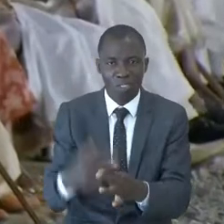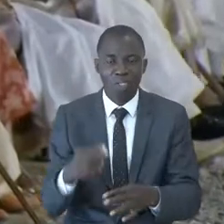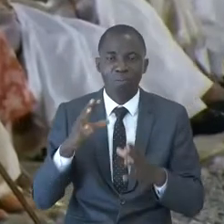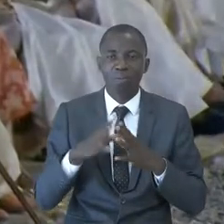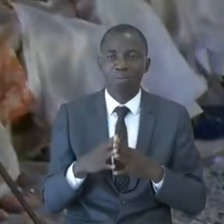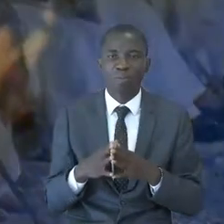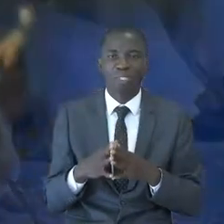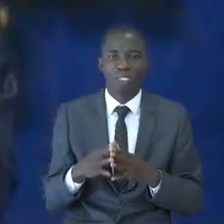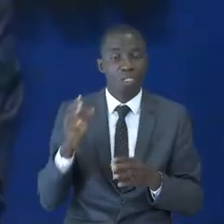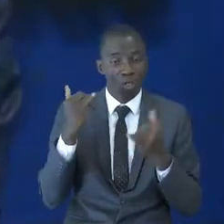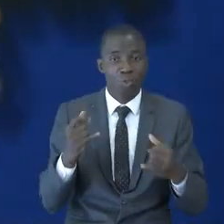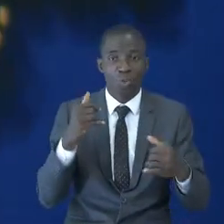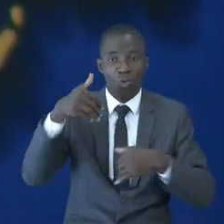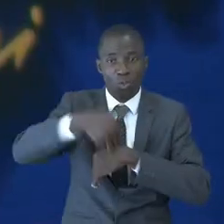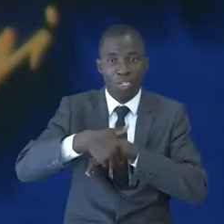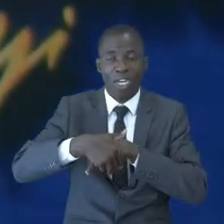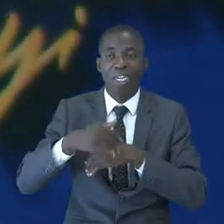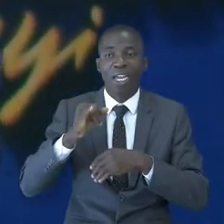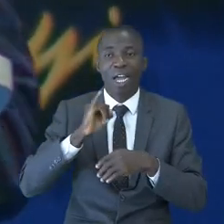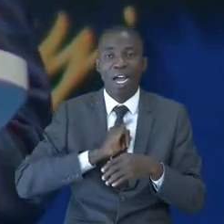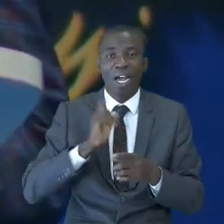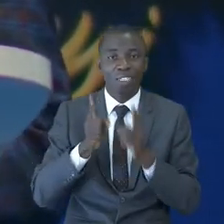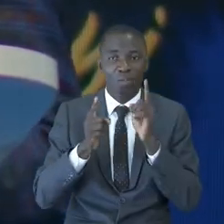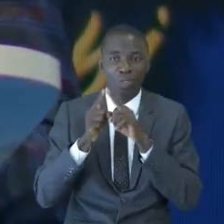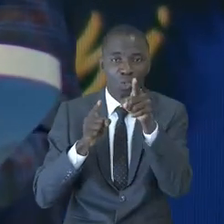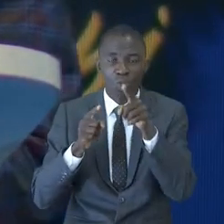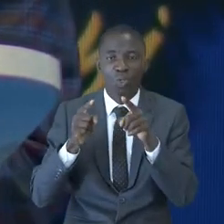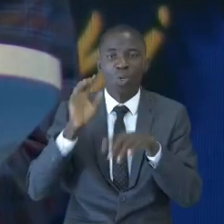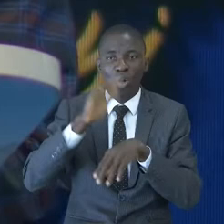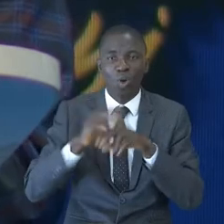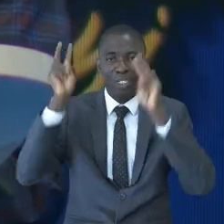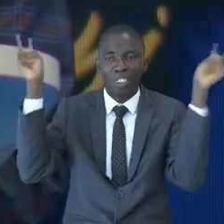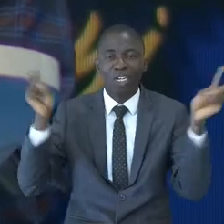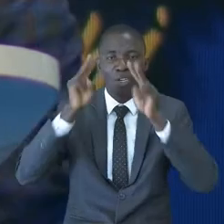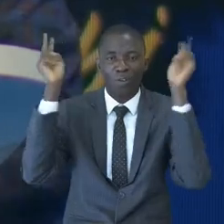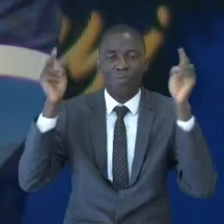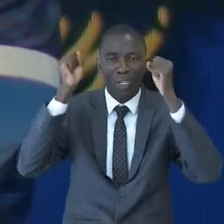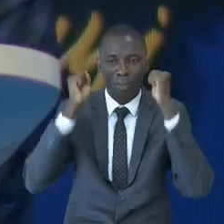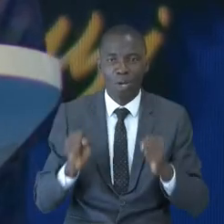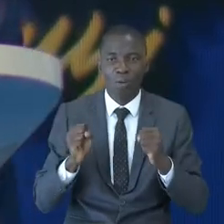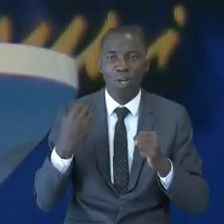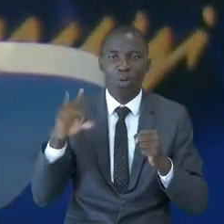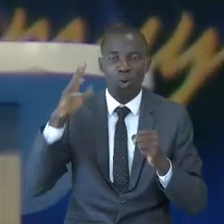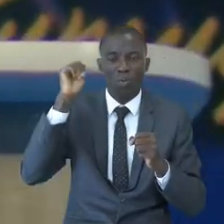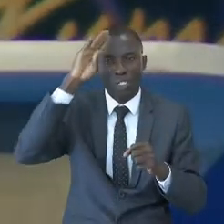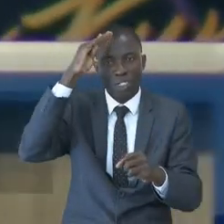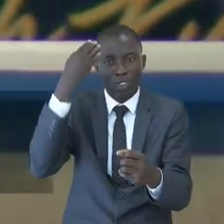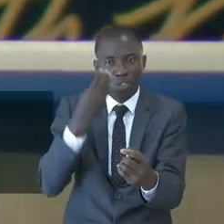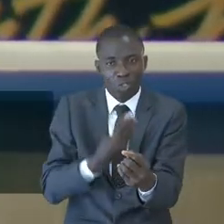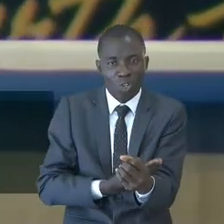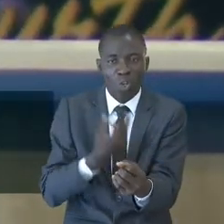Tonight, I'm speaking to you on the triumphant power of the Son